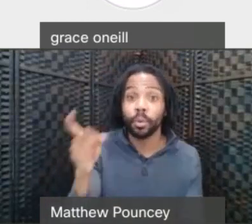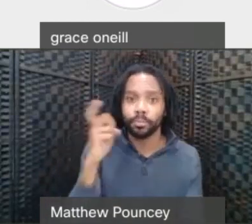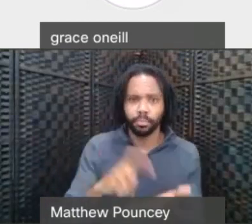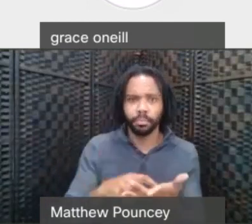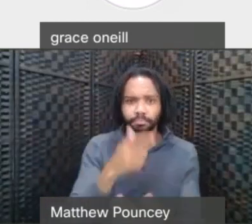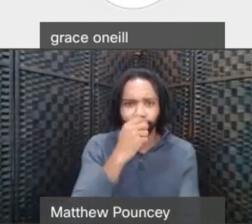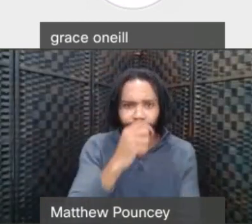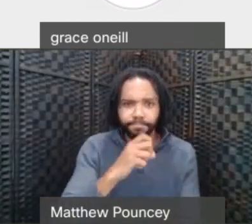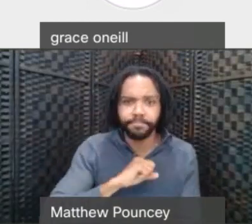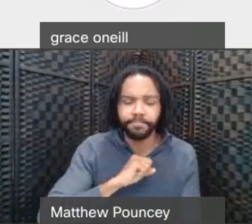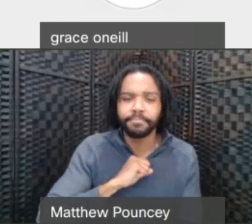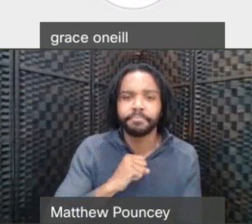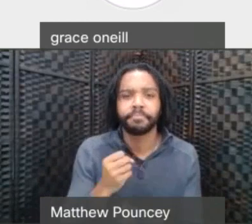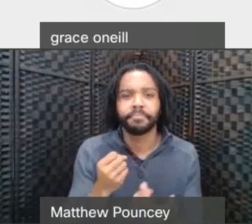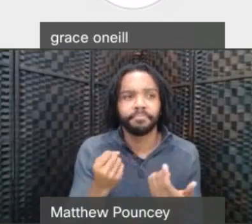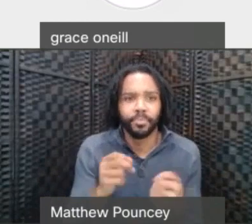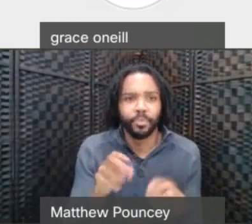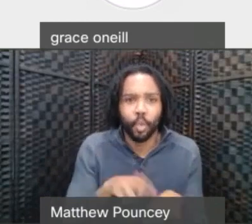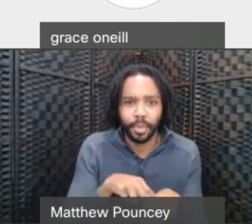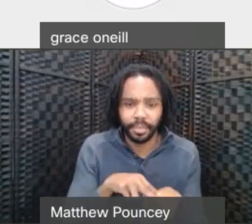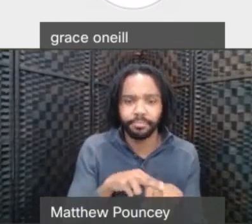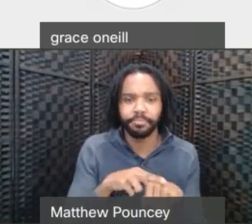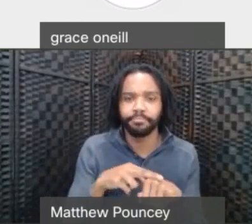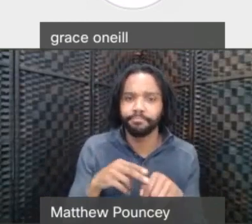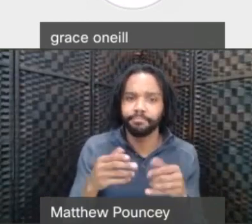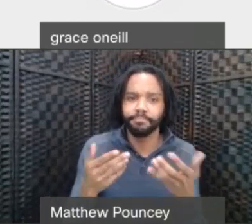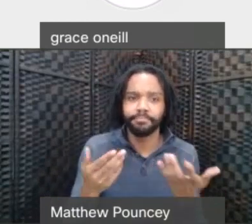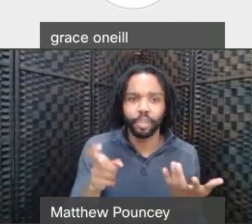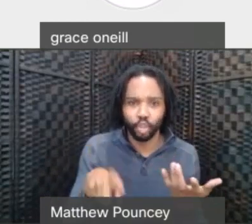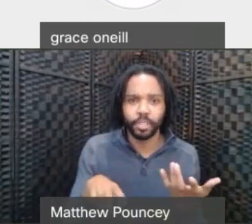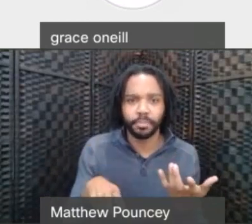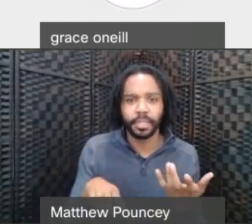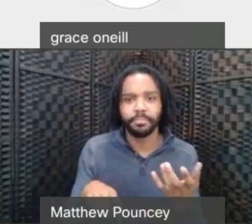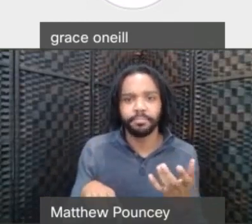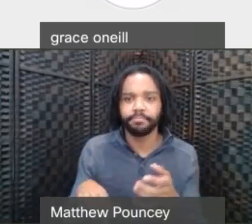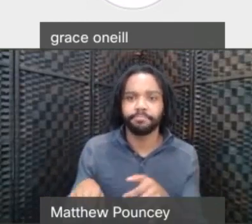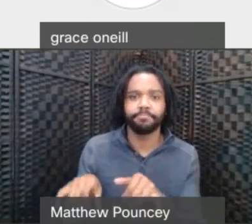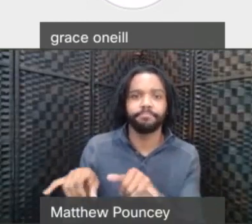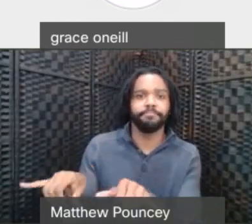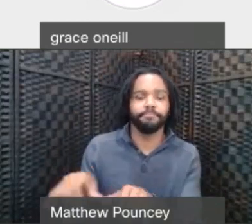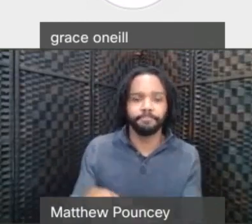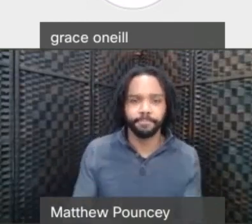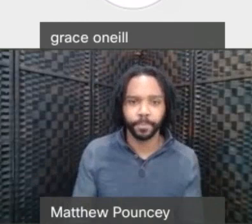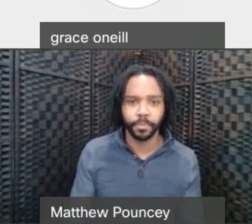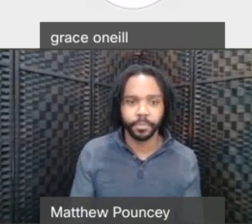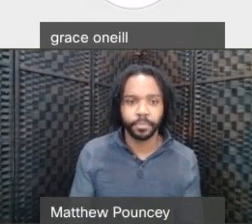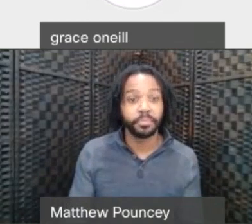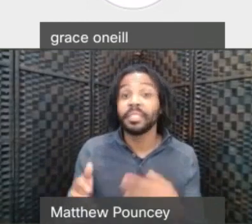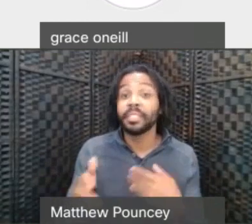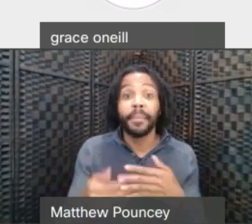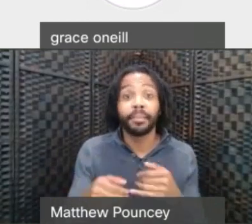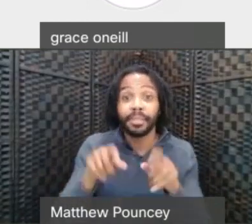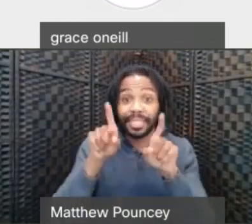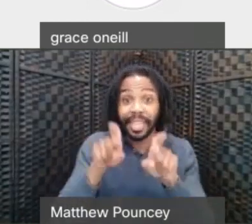and under conventional capacity shouldn't be coming to work. So even if they test negative,